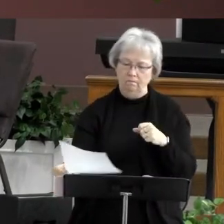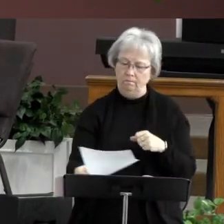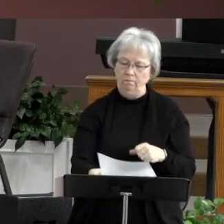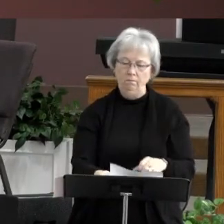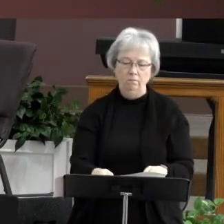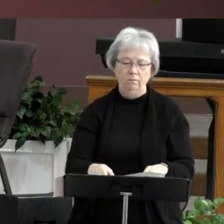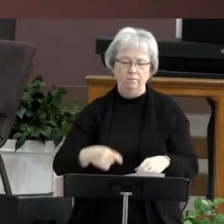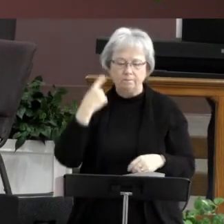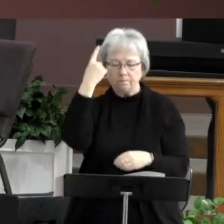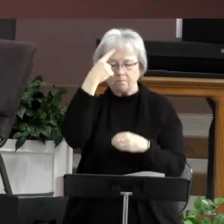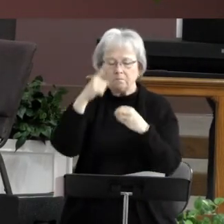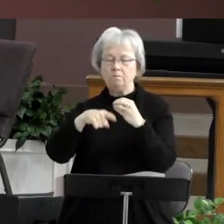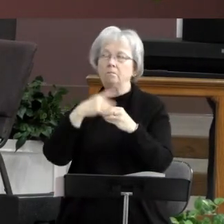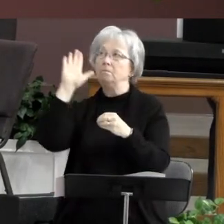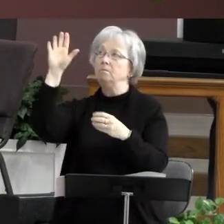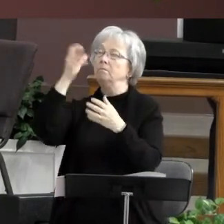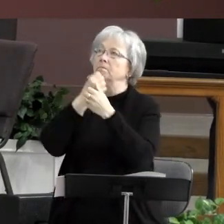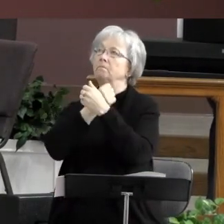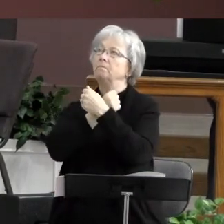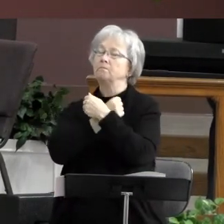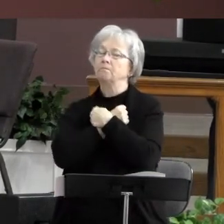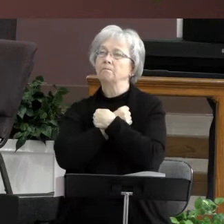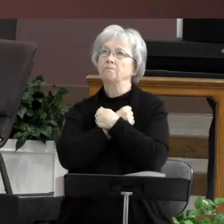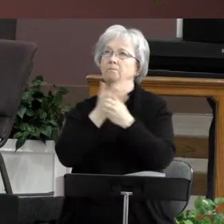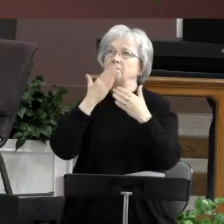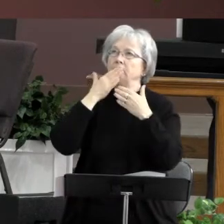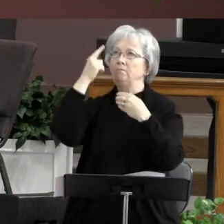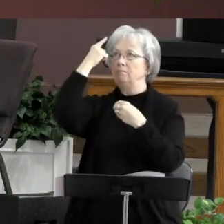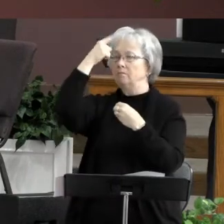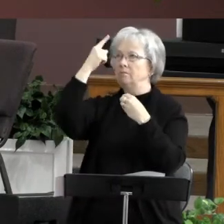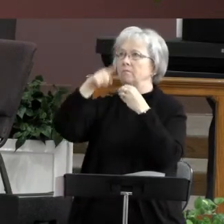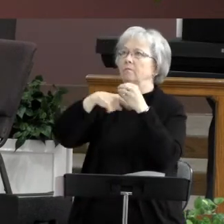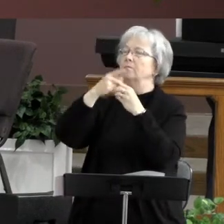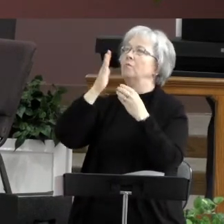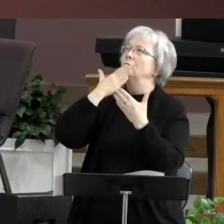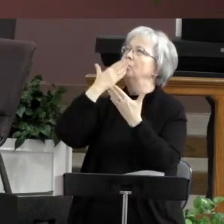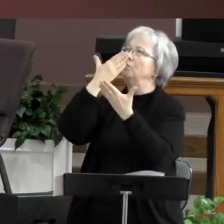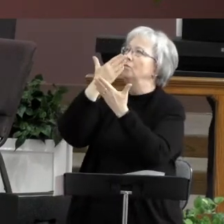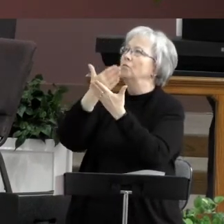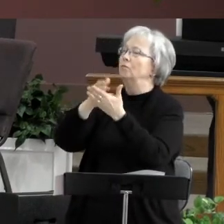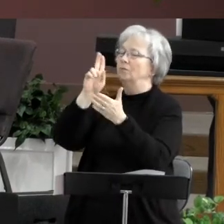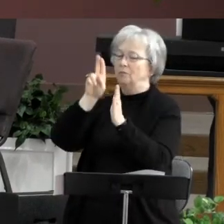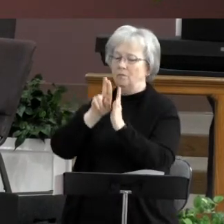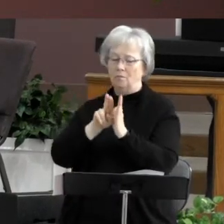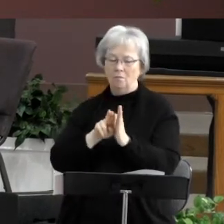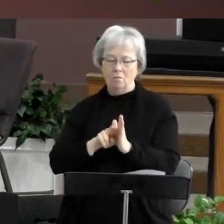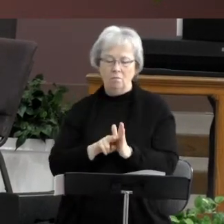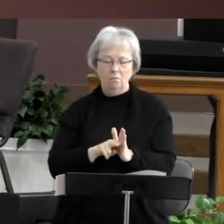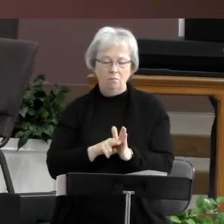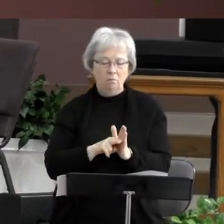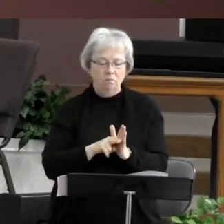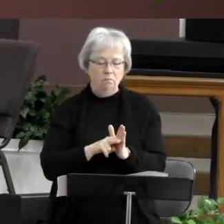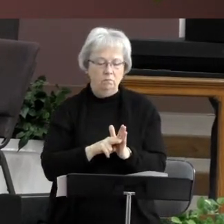love. Think about His love. Think about His